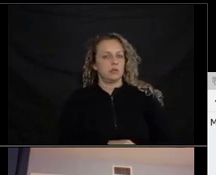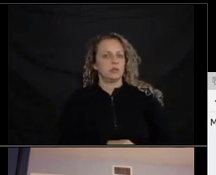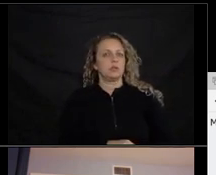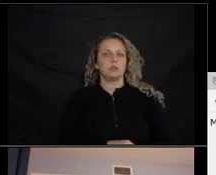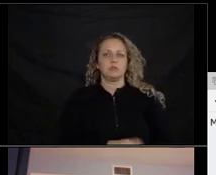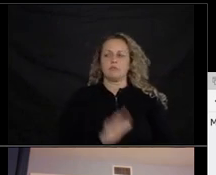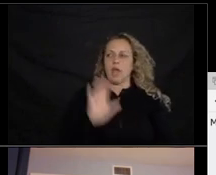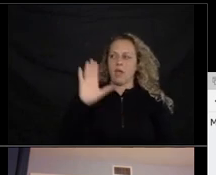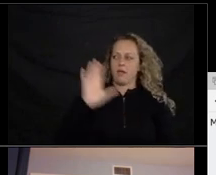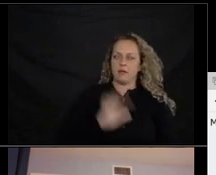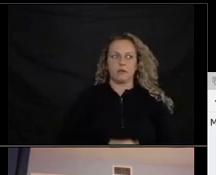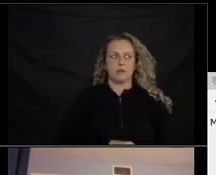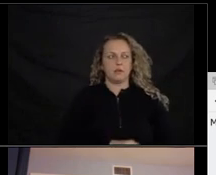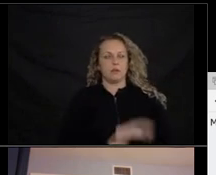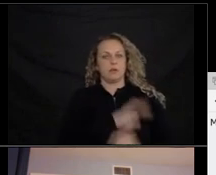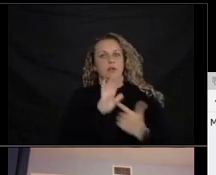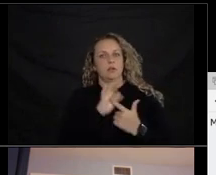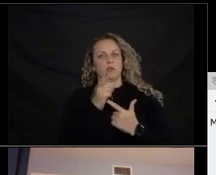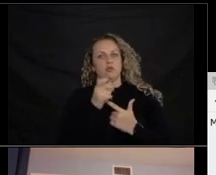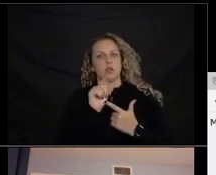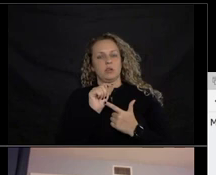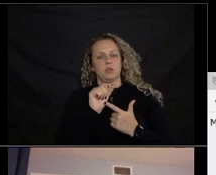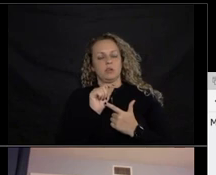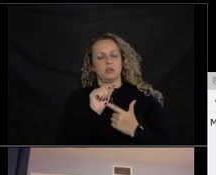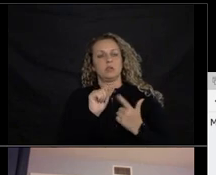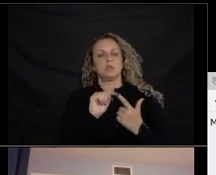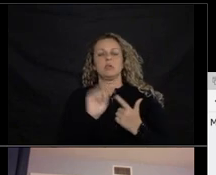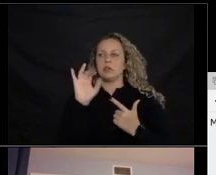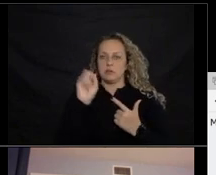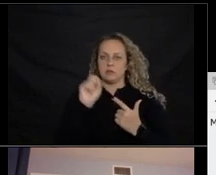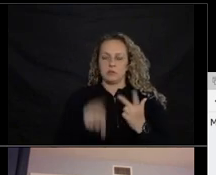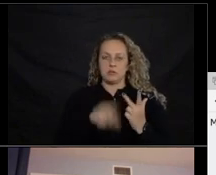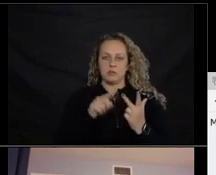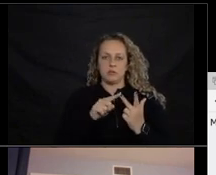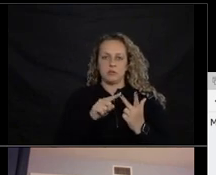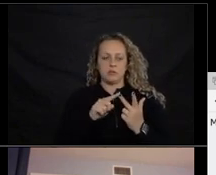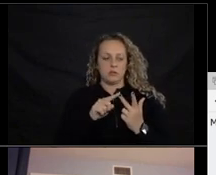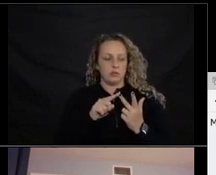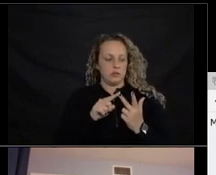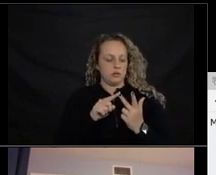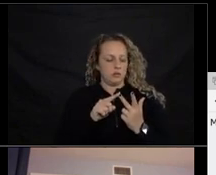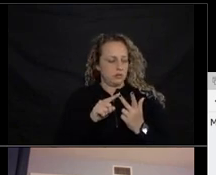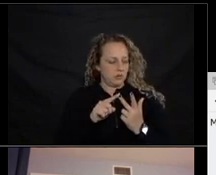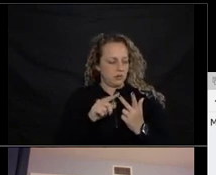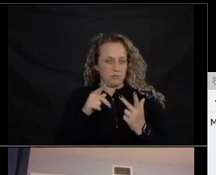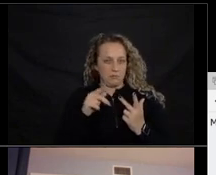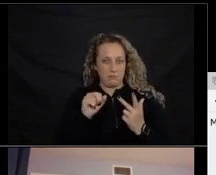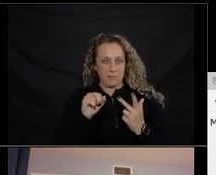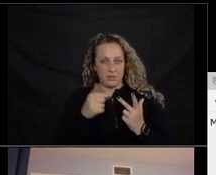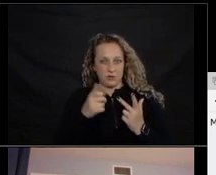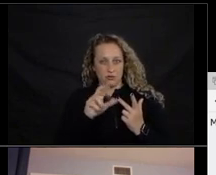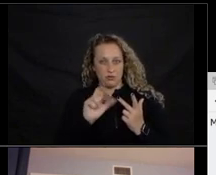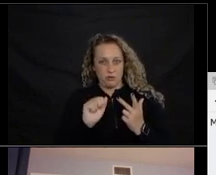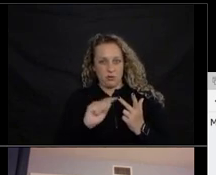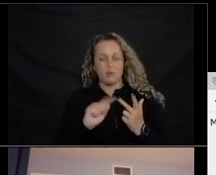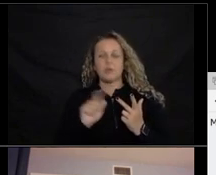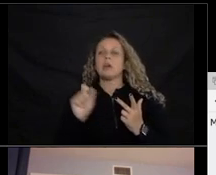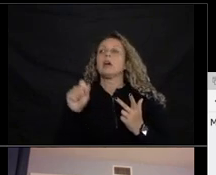Aye. Mayor Grant? Yes. Vice Mayor?